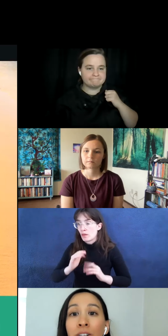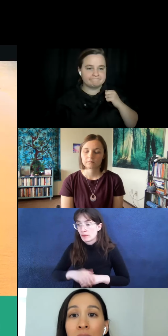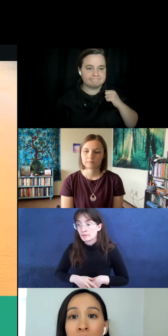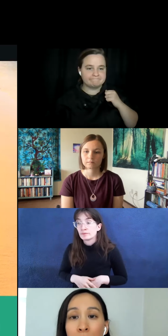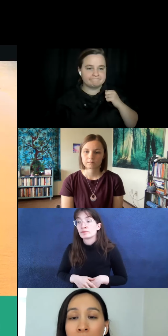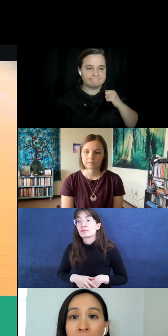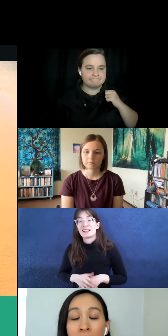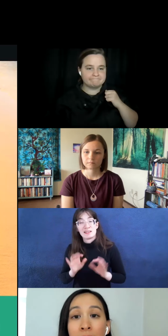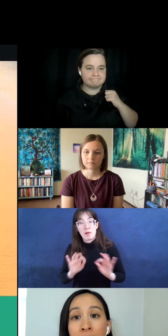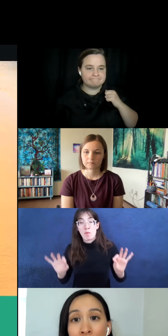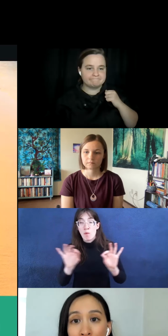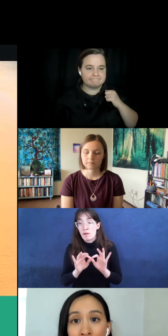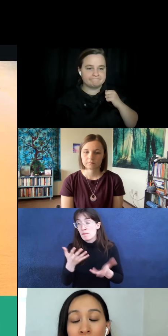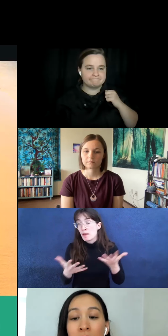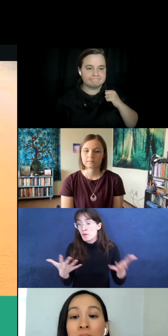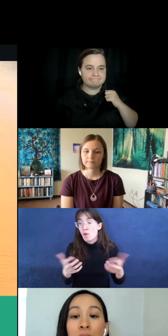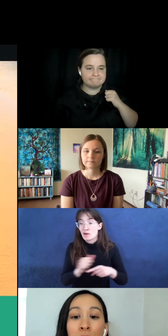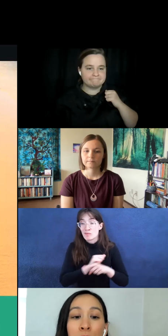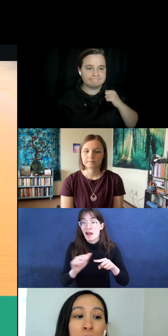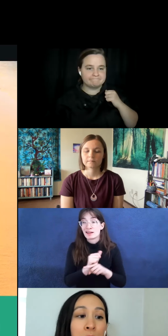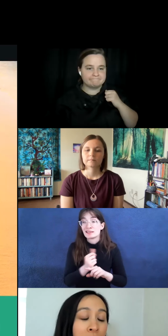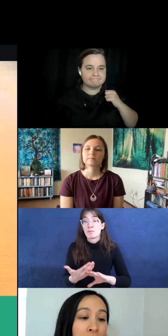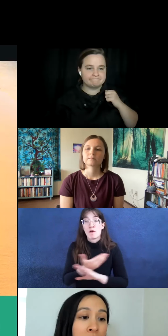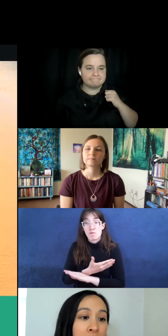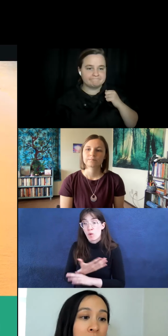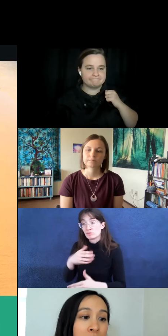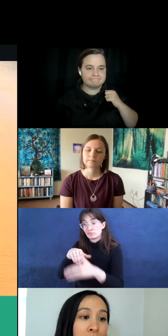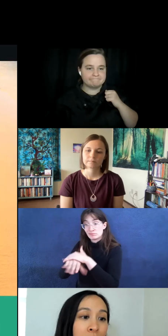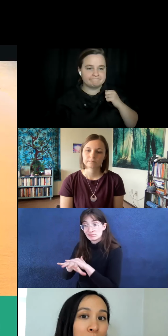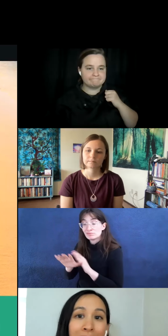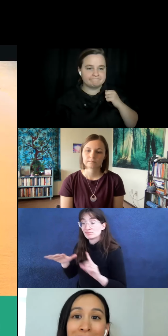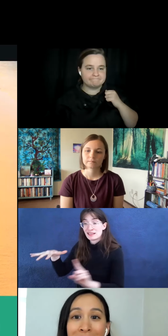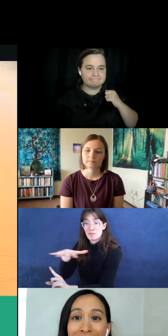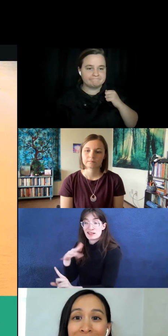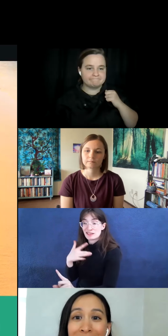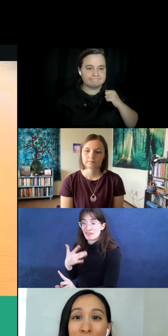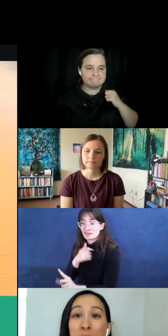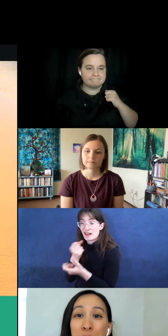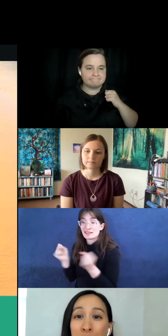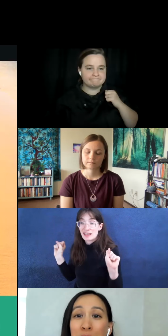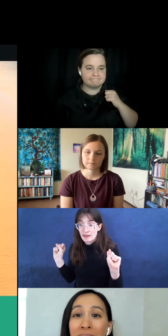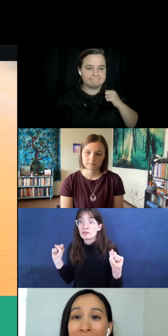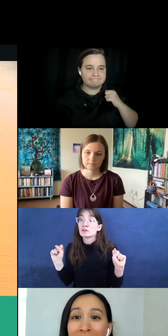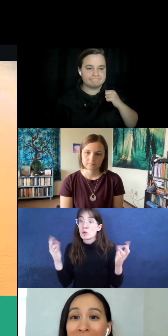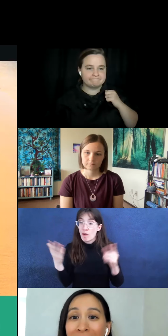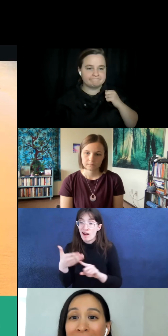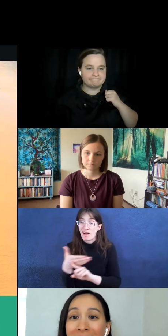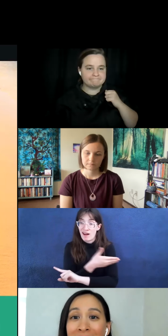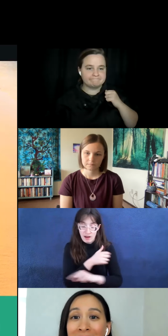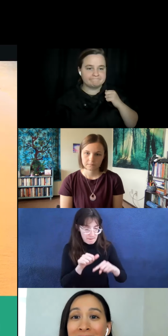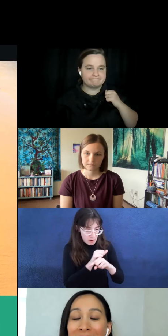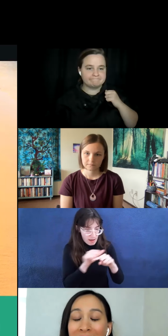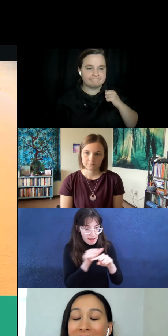like you're in a space that's unsafe. So with this, it's practicing it so that when you're in